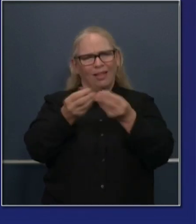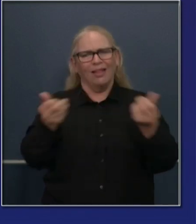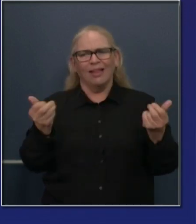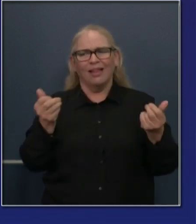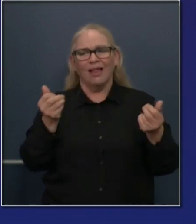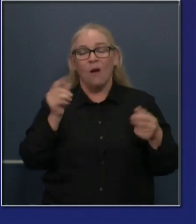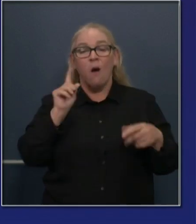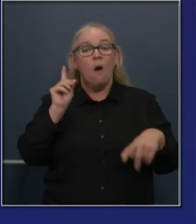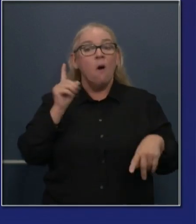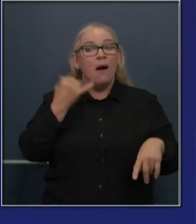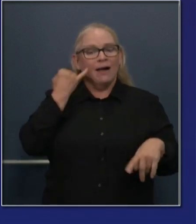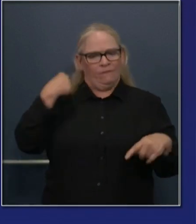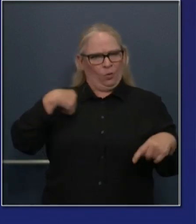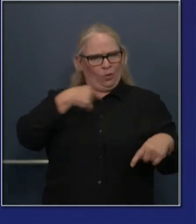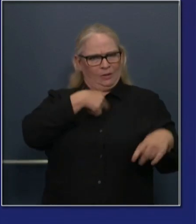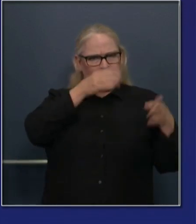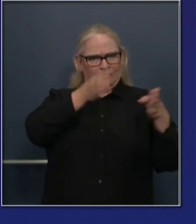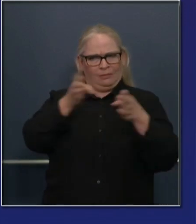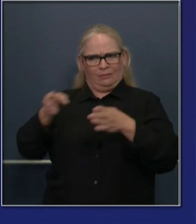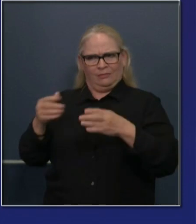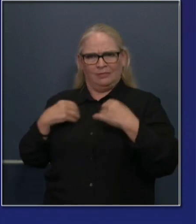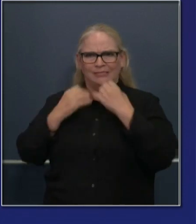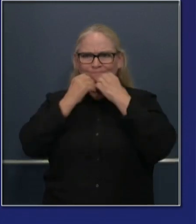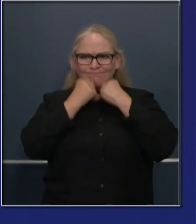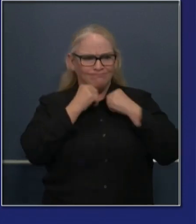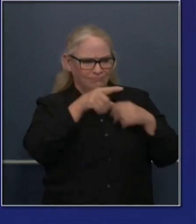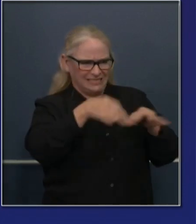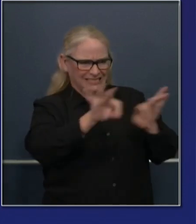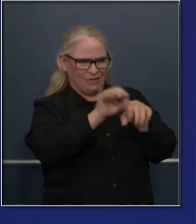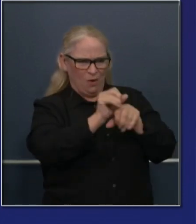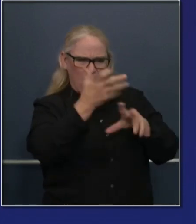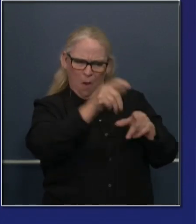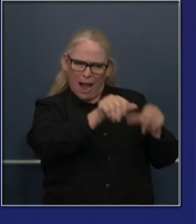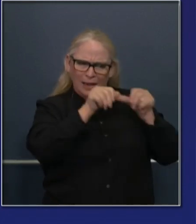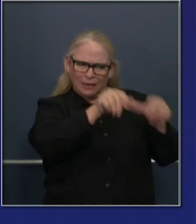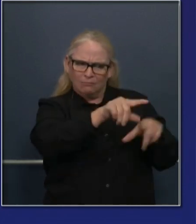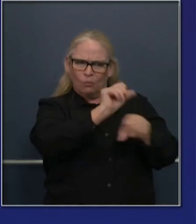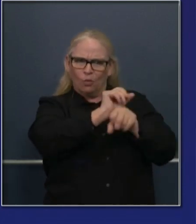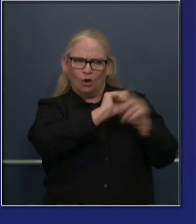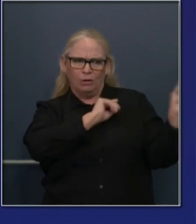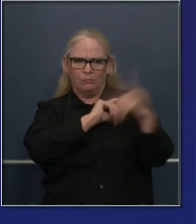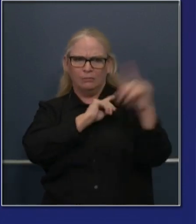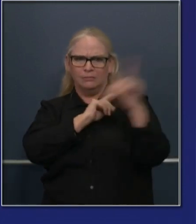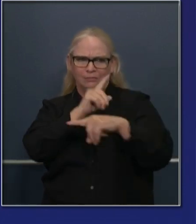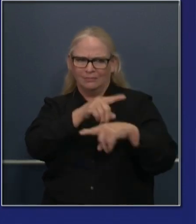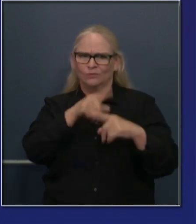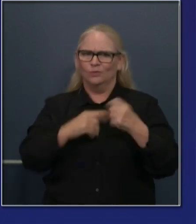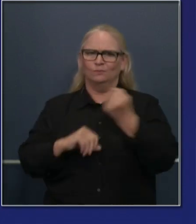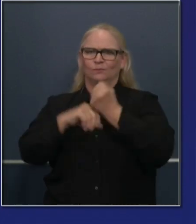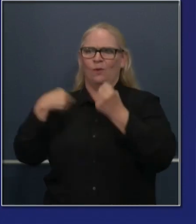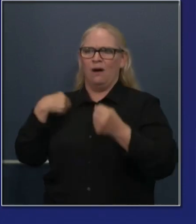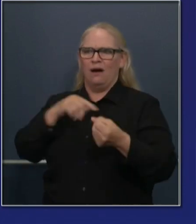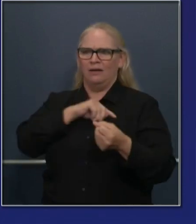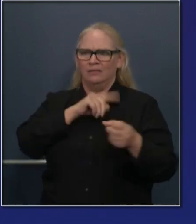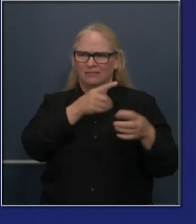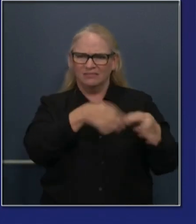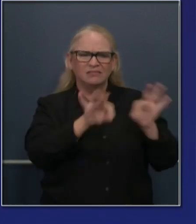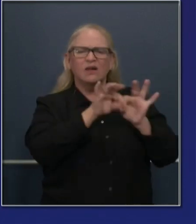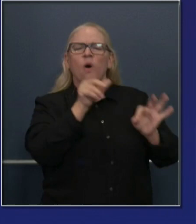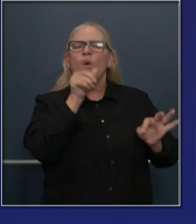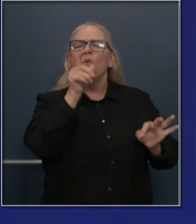to keep our essential workers safe. Who are these essential workers? This slide, I think, is